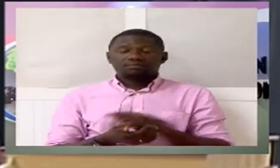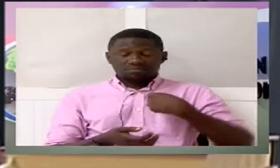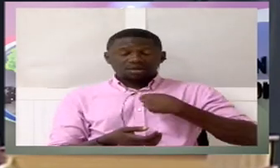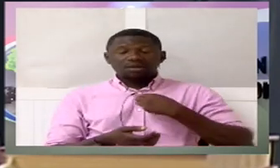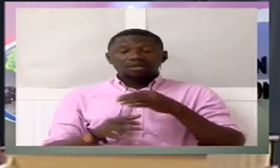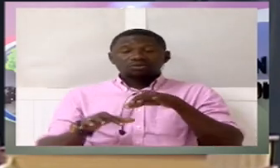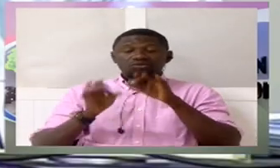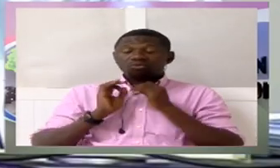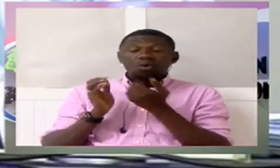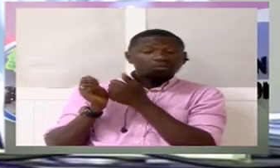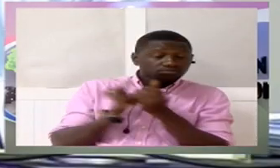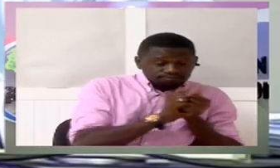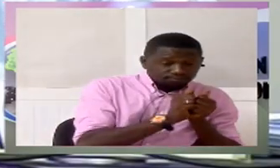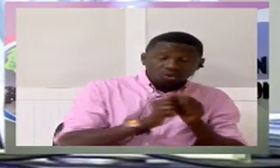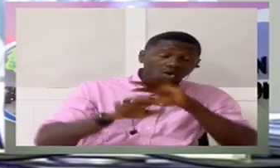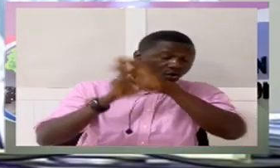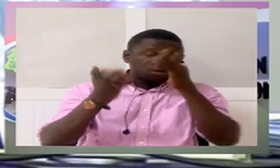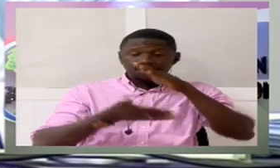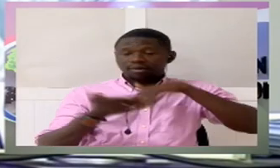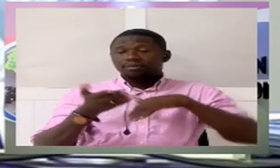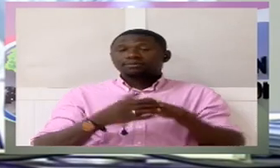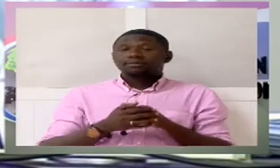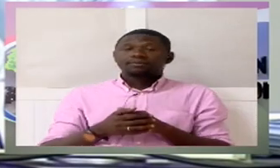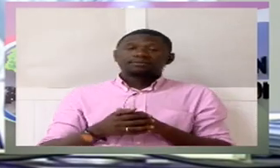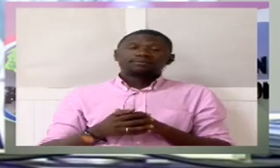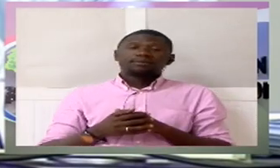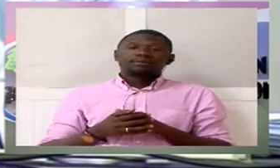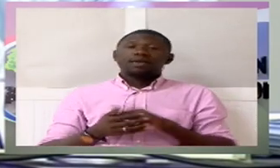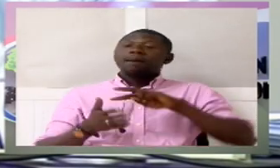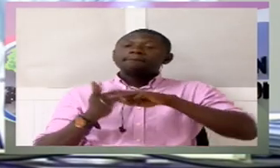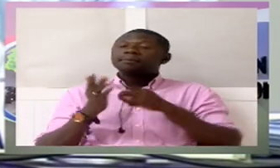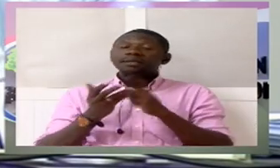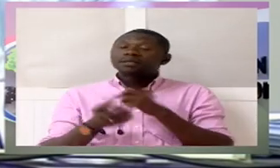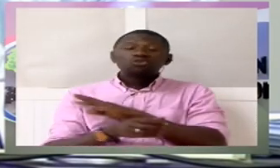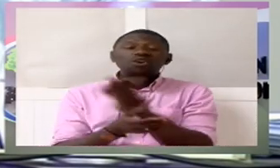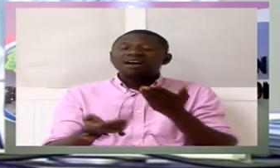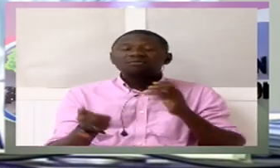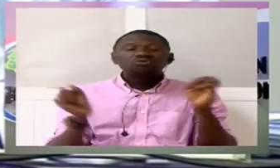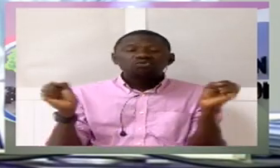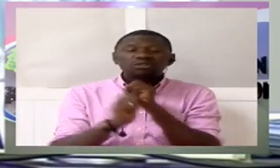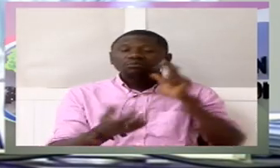Yes, I took all of them out. So the evidence could not be obtained. What